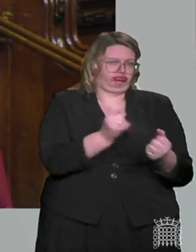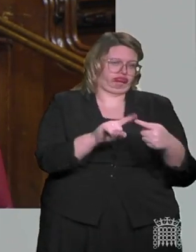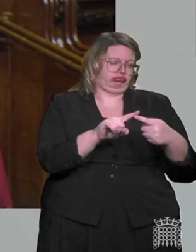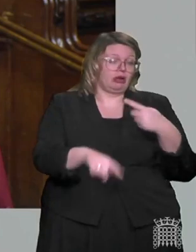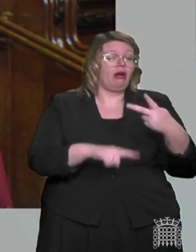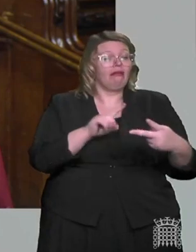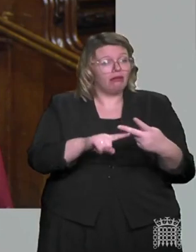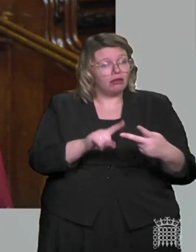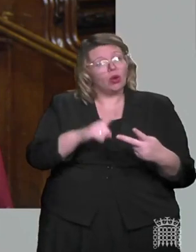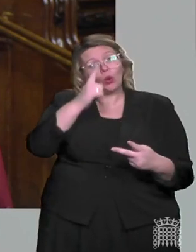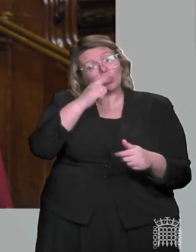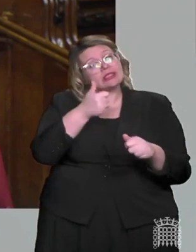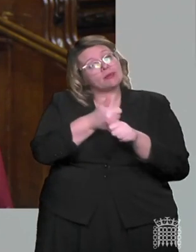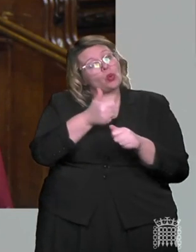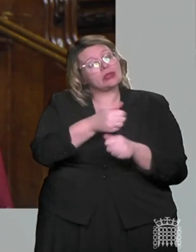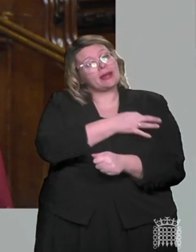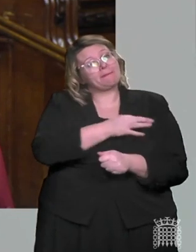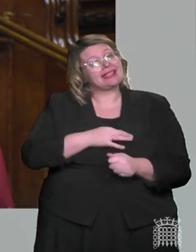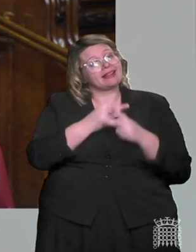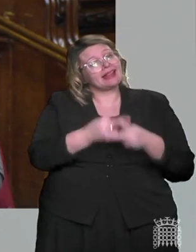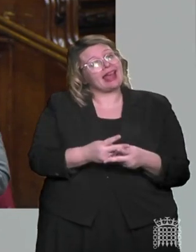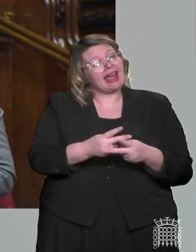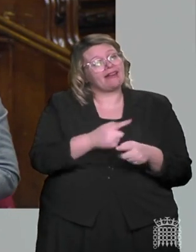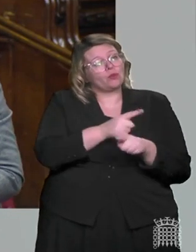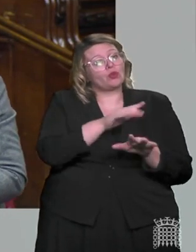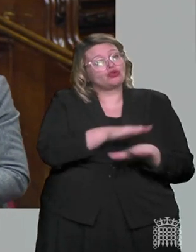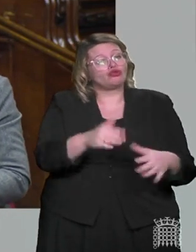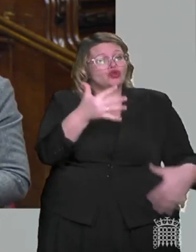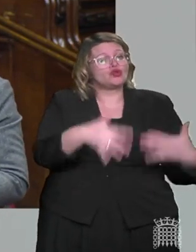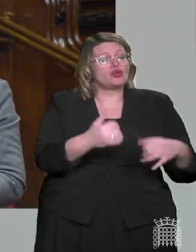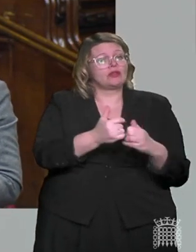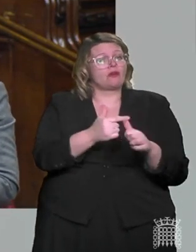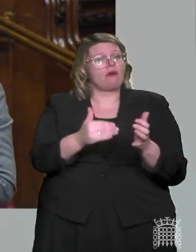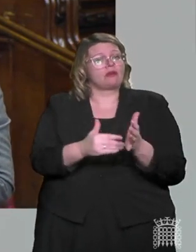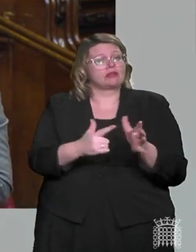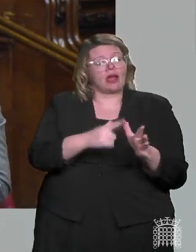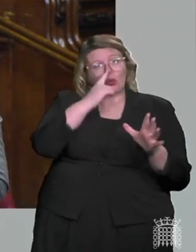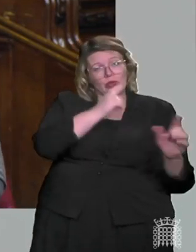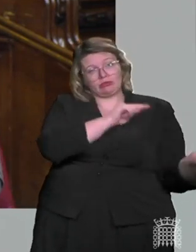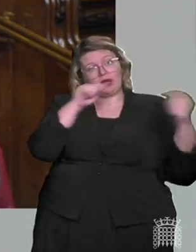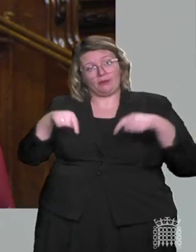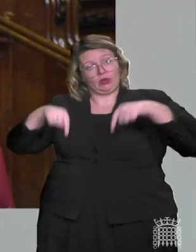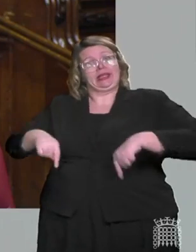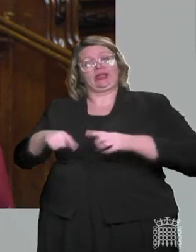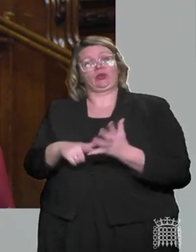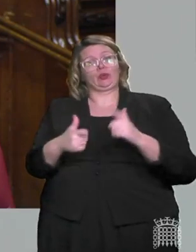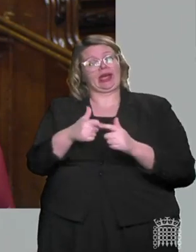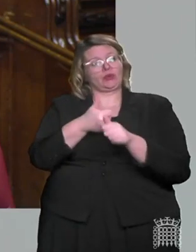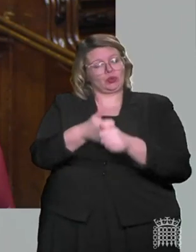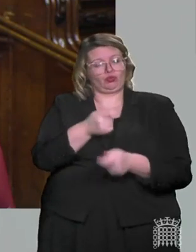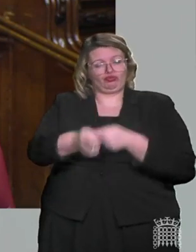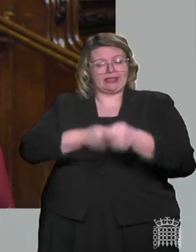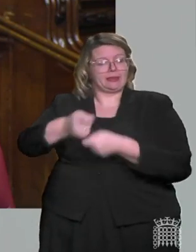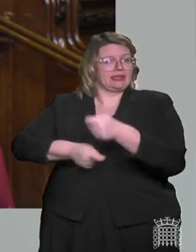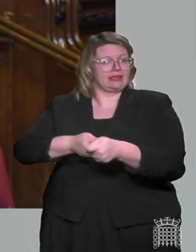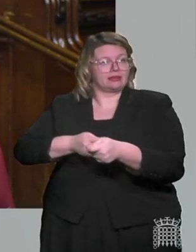to support medical care to children injured in Gaza on a temporary basis in the United Kingdom. I know my noble friend and his department